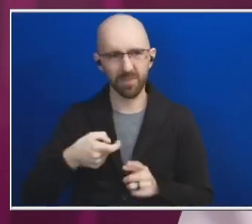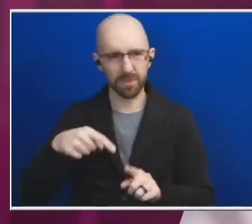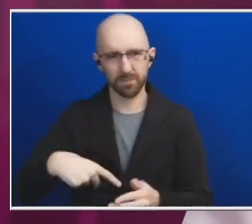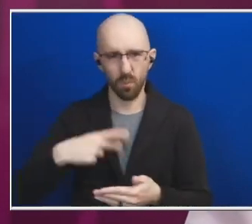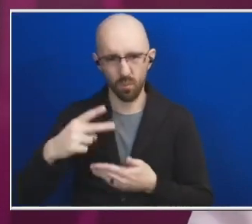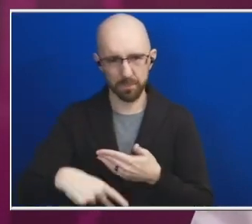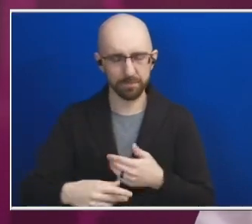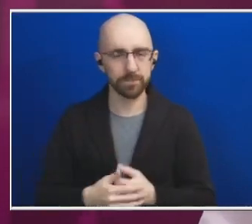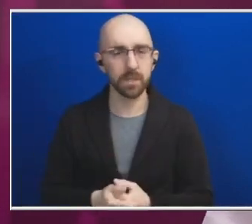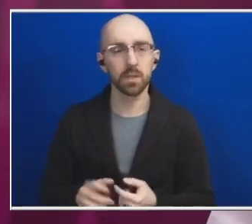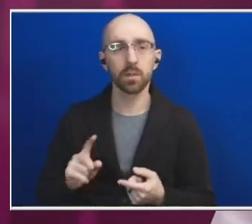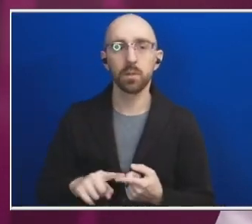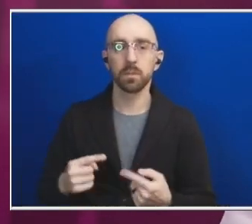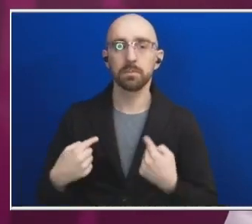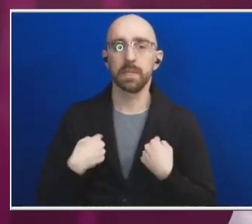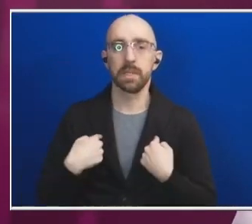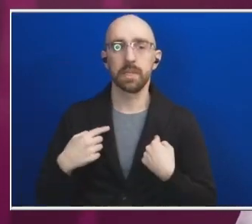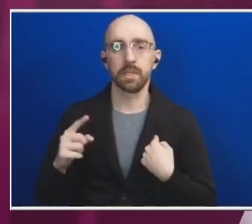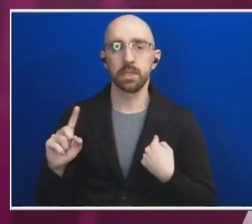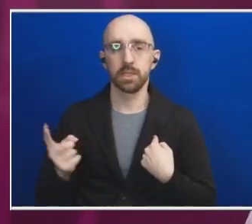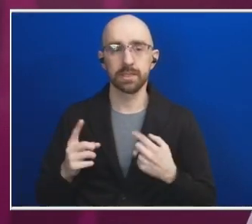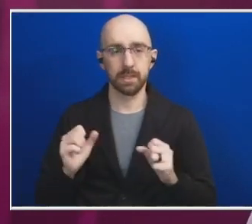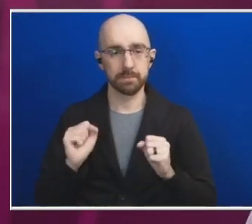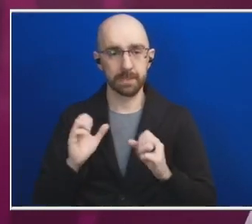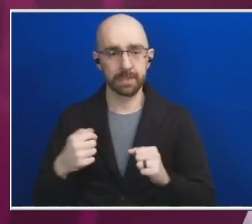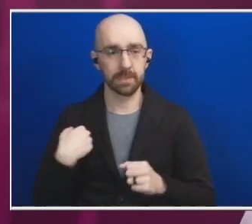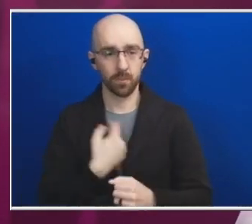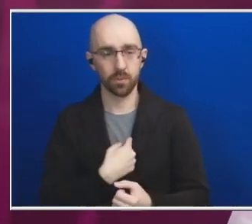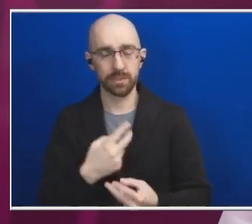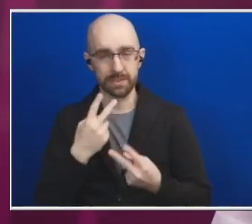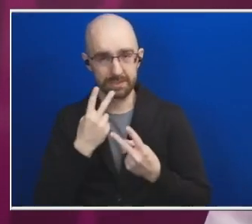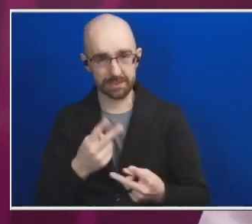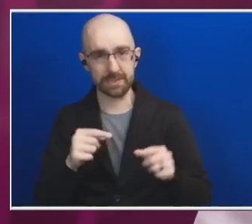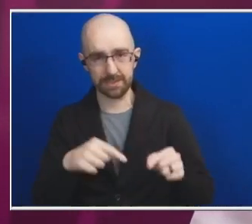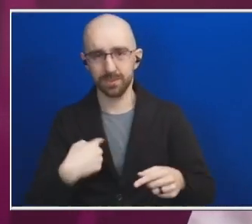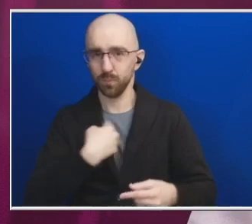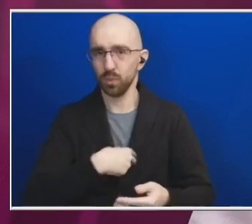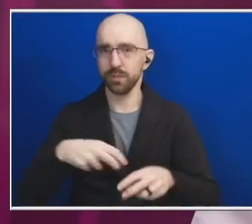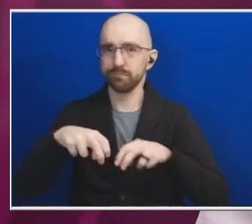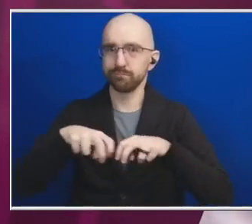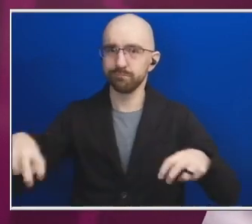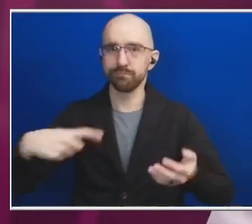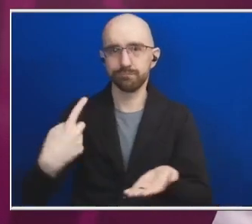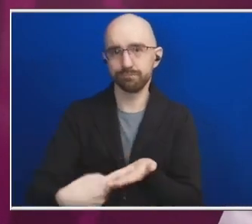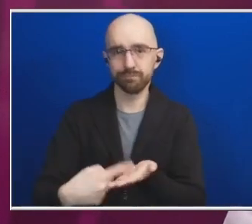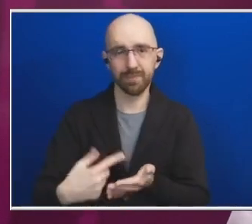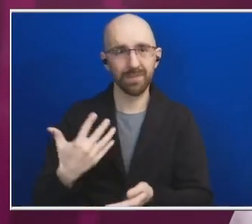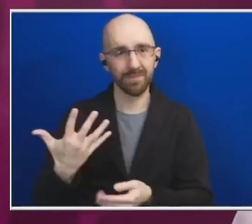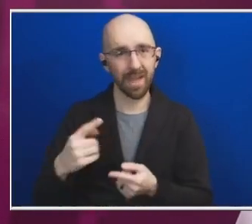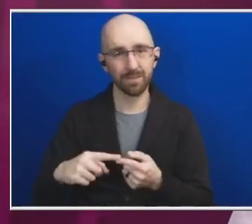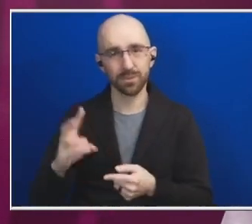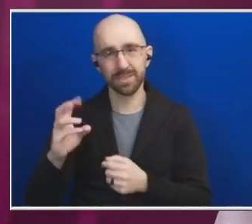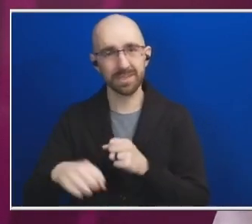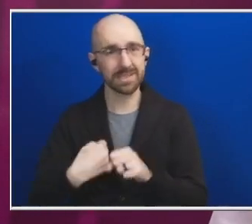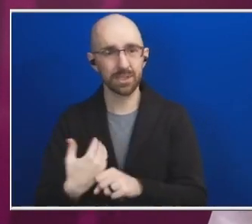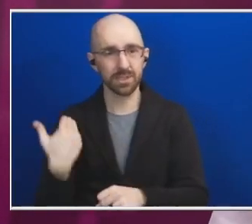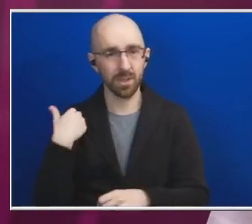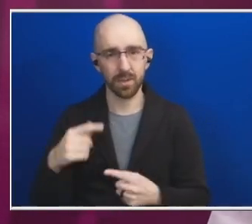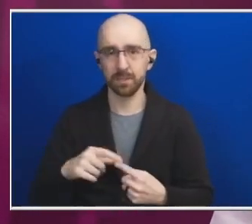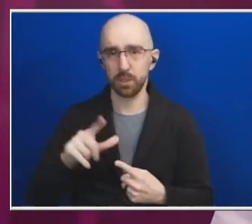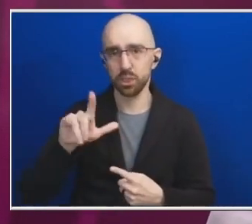the amazingness that we're sitting here talking about it, right? This would not have happened 5 or 6 years ago, especially with 5